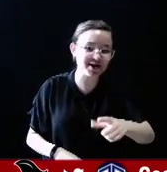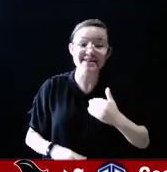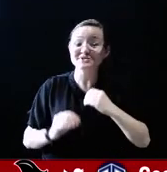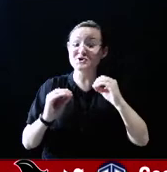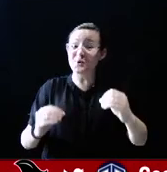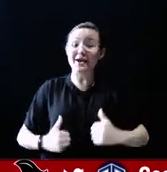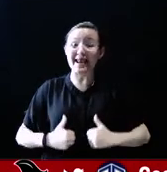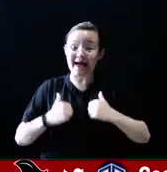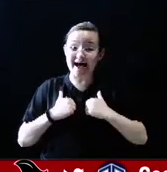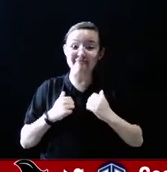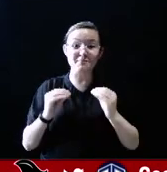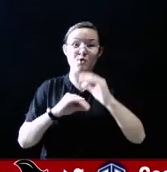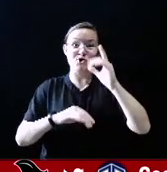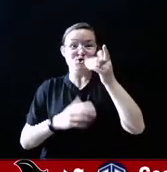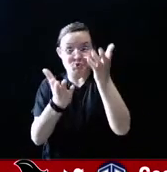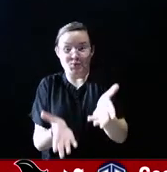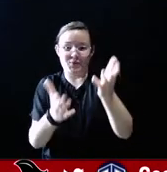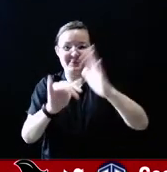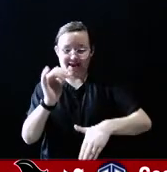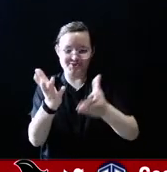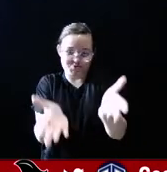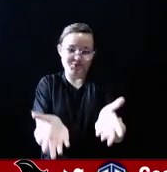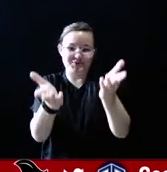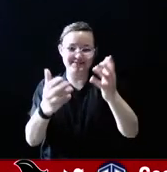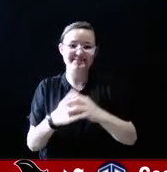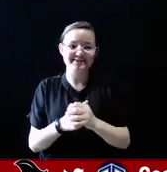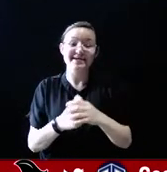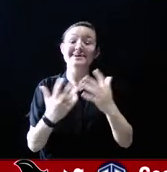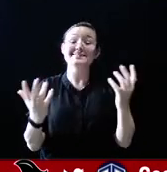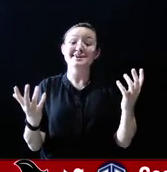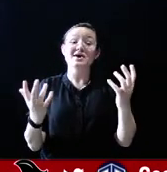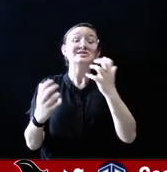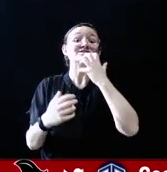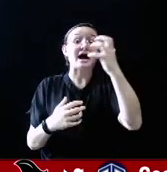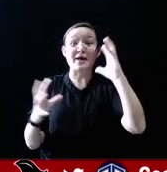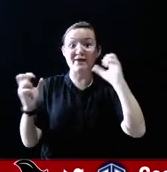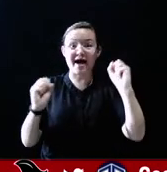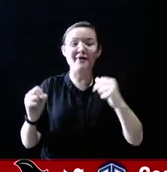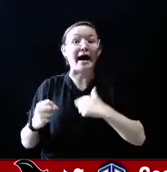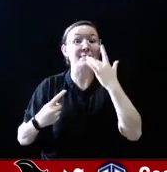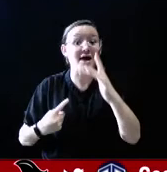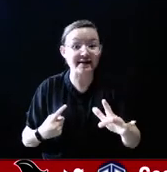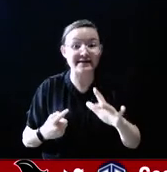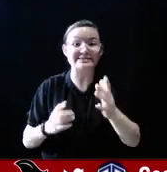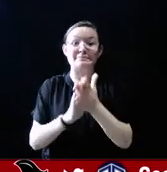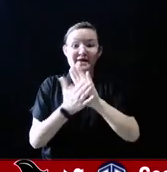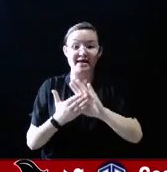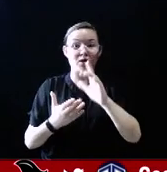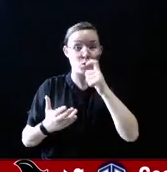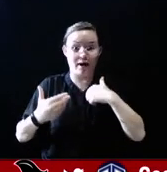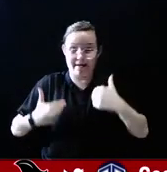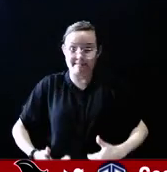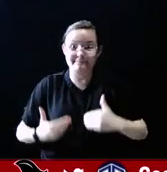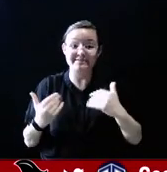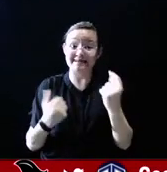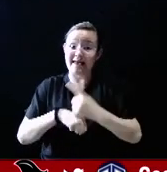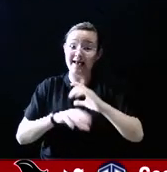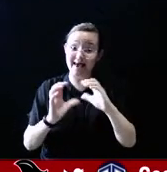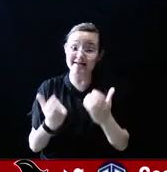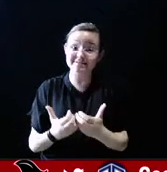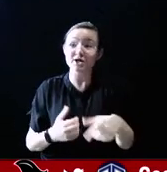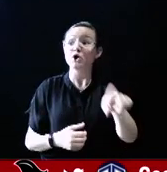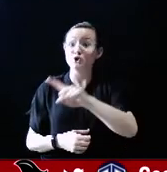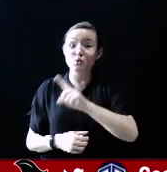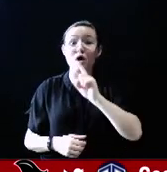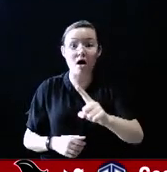no one alive who is youer than you. So shout out loud, I'm lucky to be what I am. So today, class,